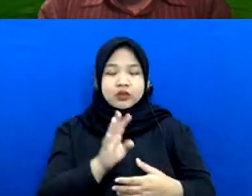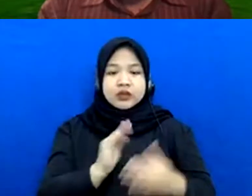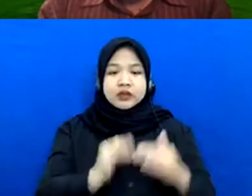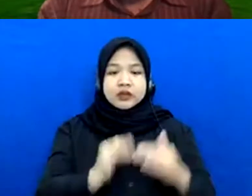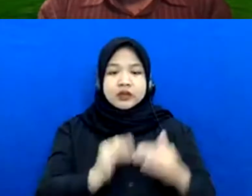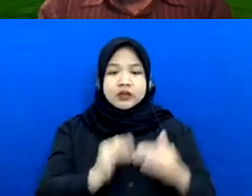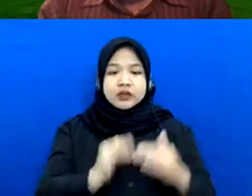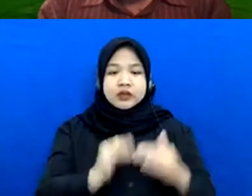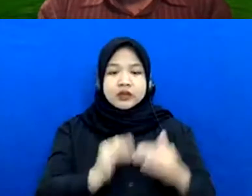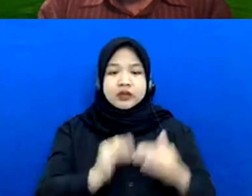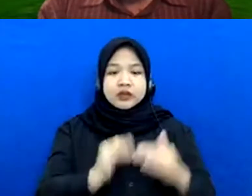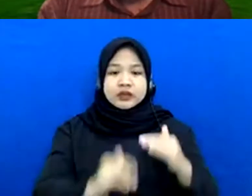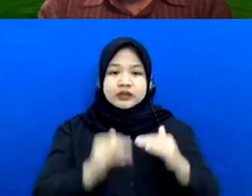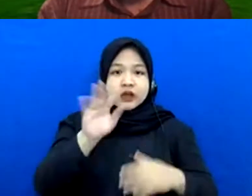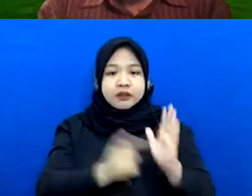scale?